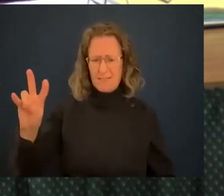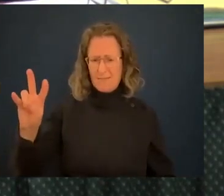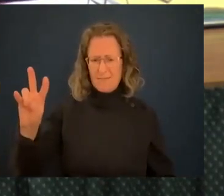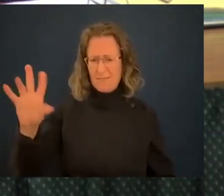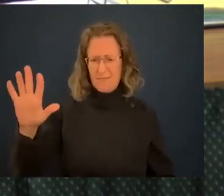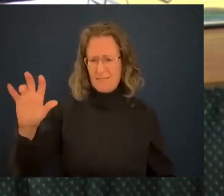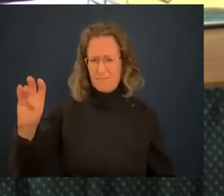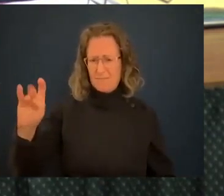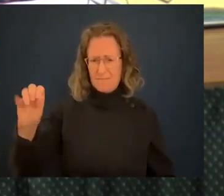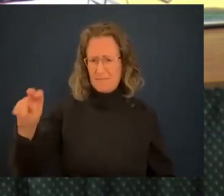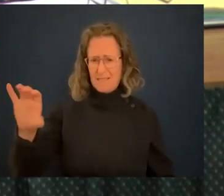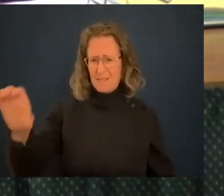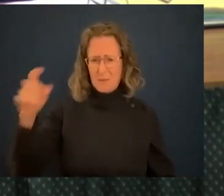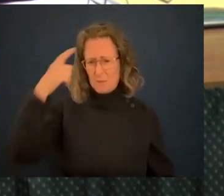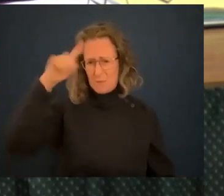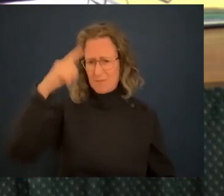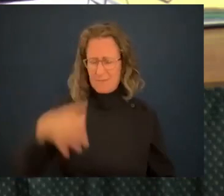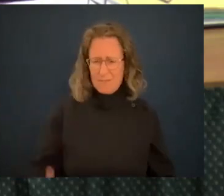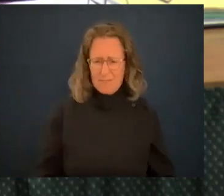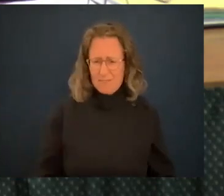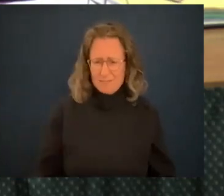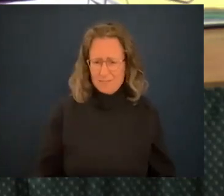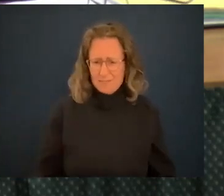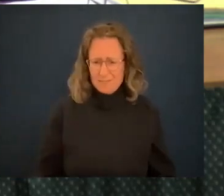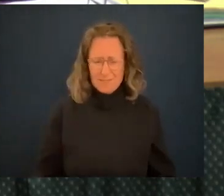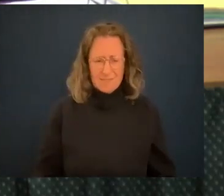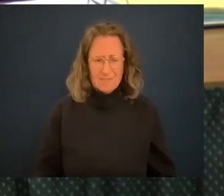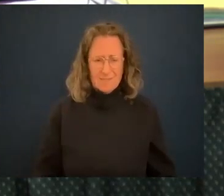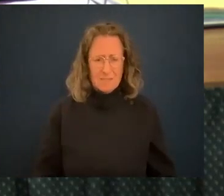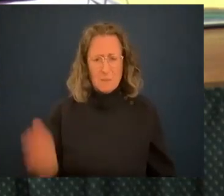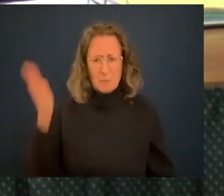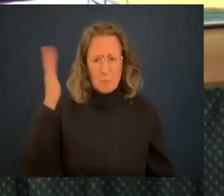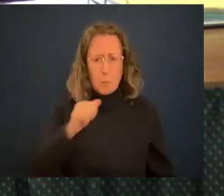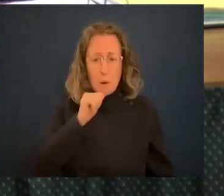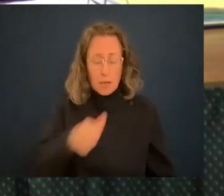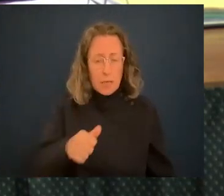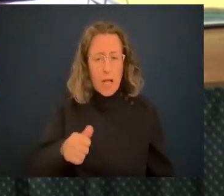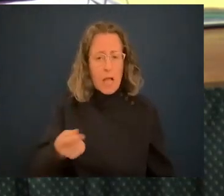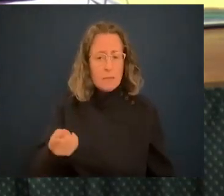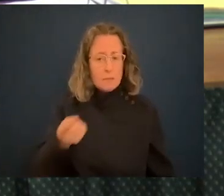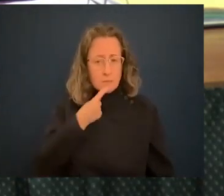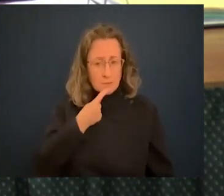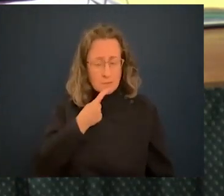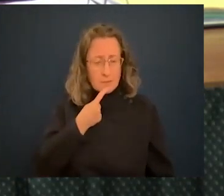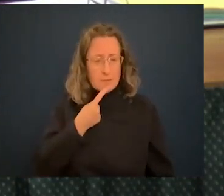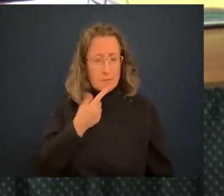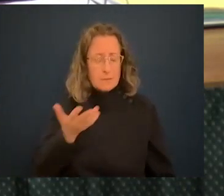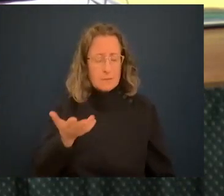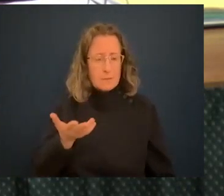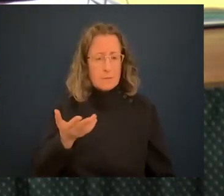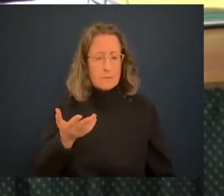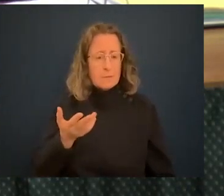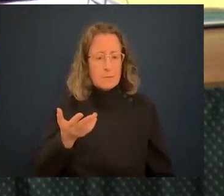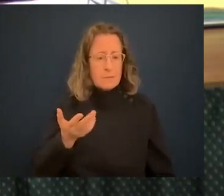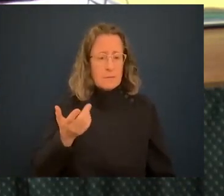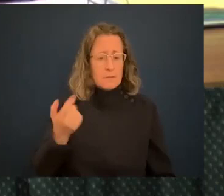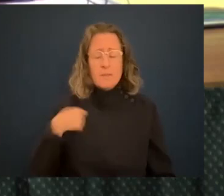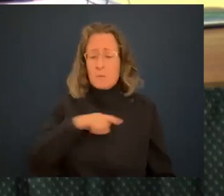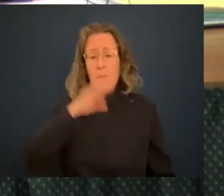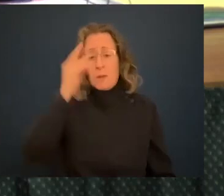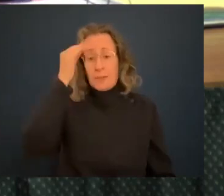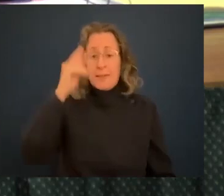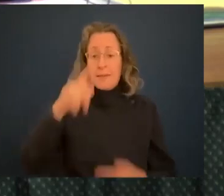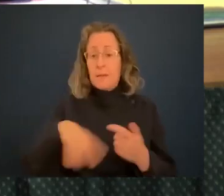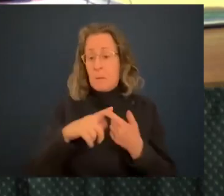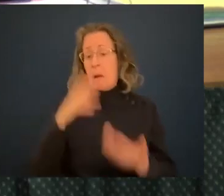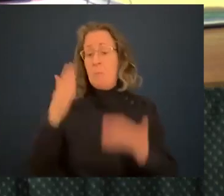and not just say you know we're thinking about that would might